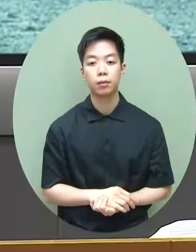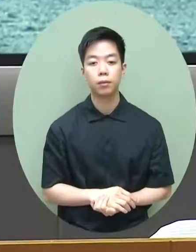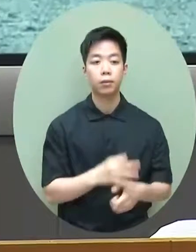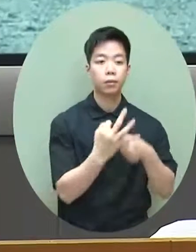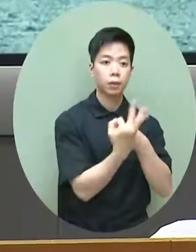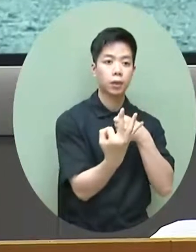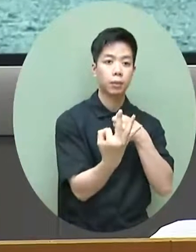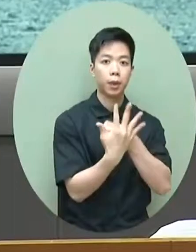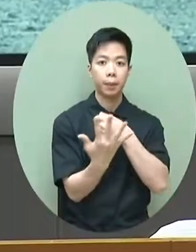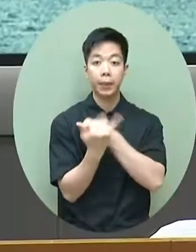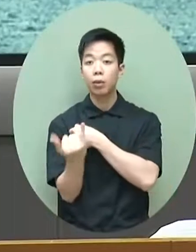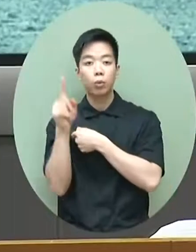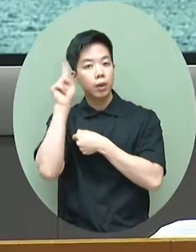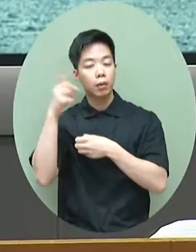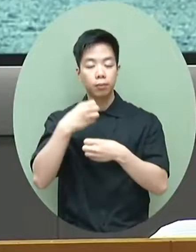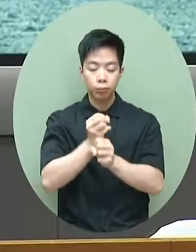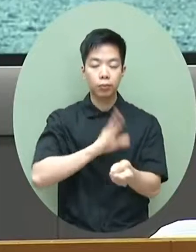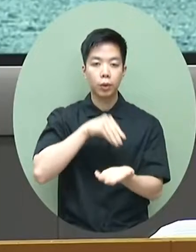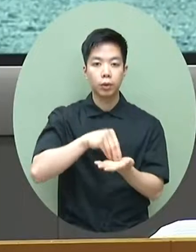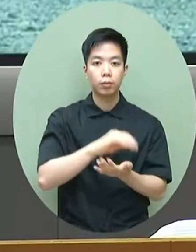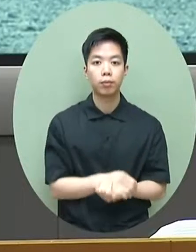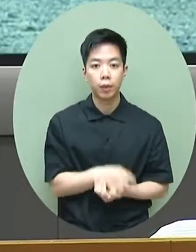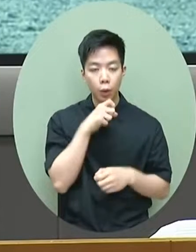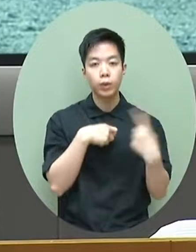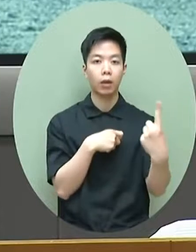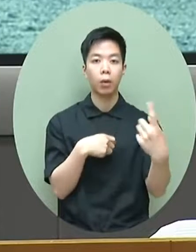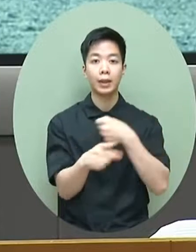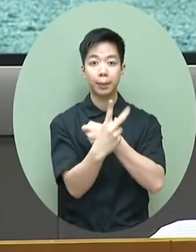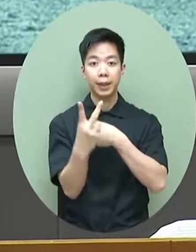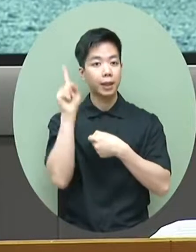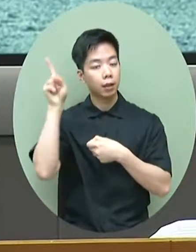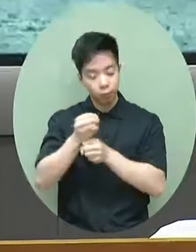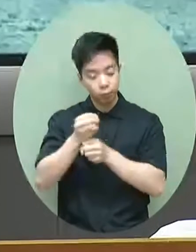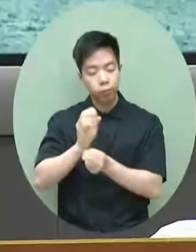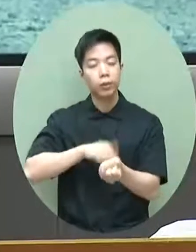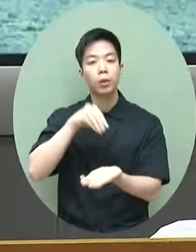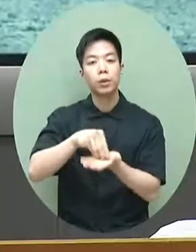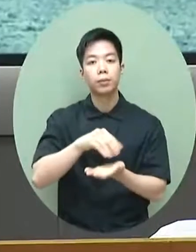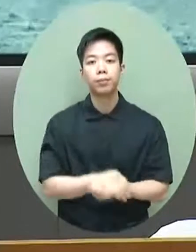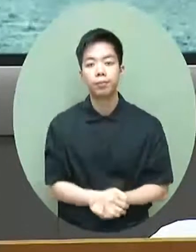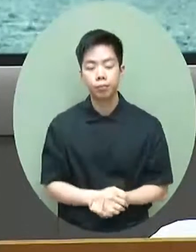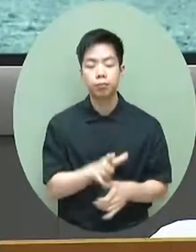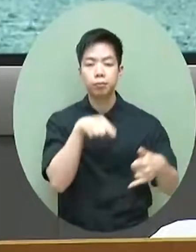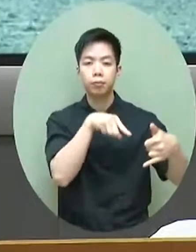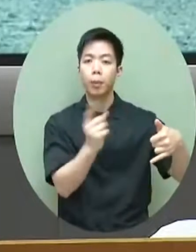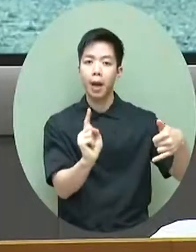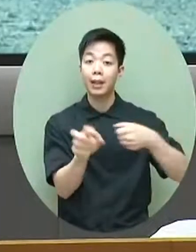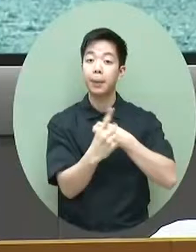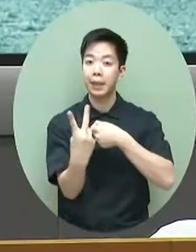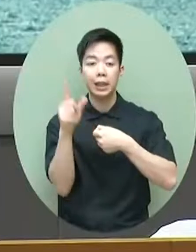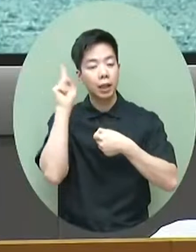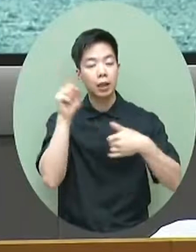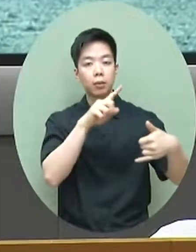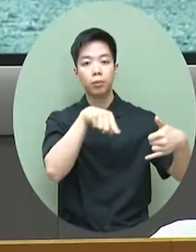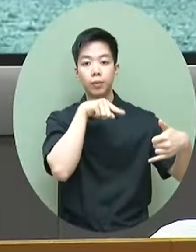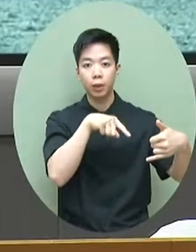early arrivals. They are detected on the 6th day, and also one on the 12th day. As for this